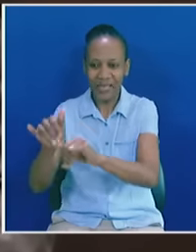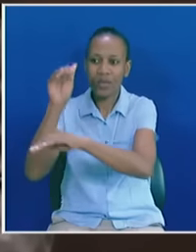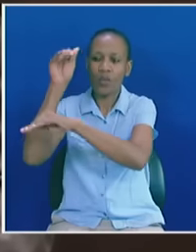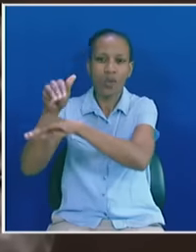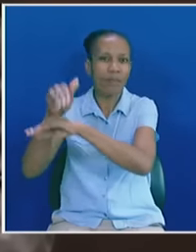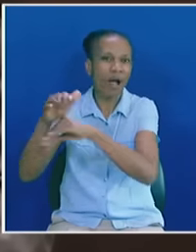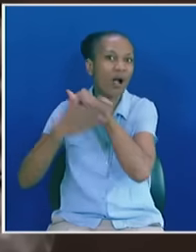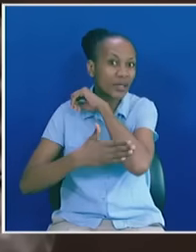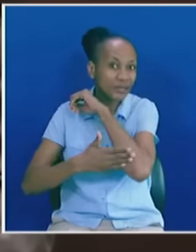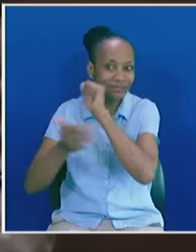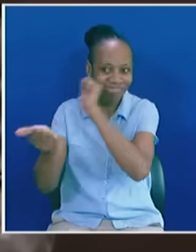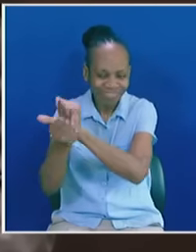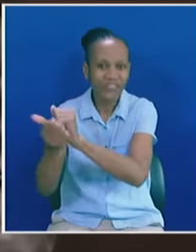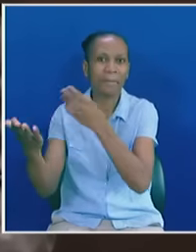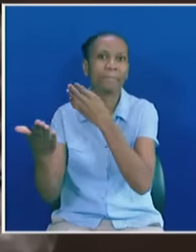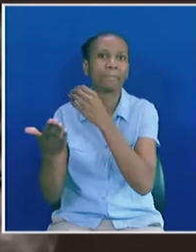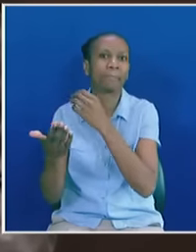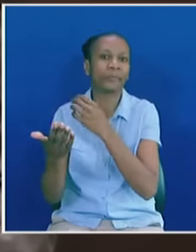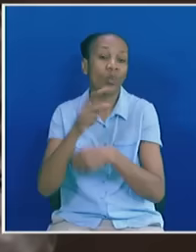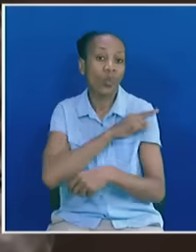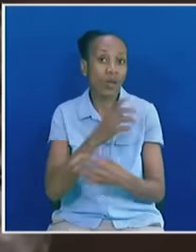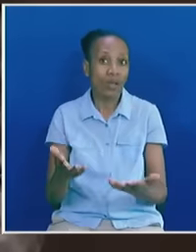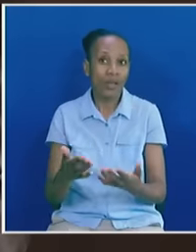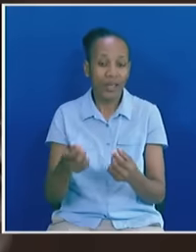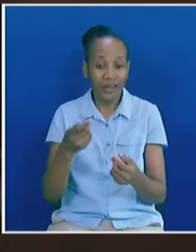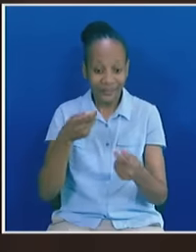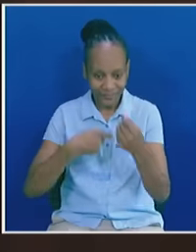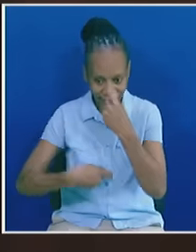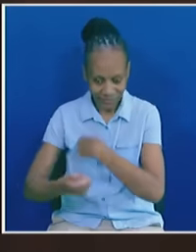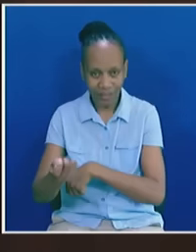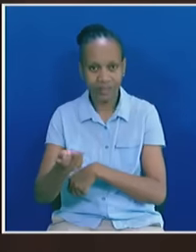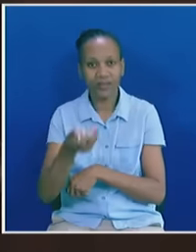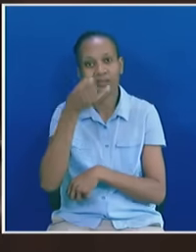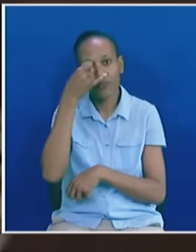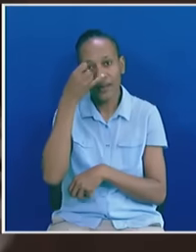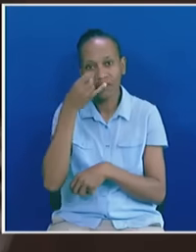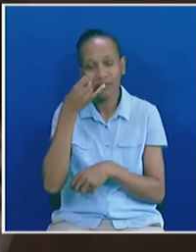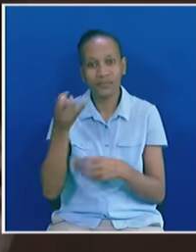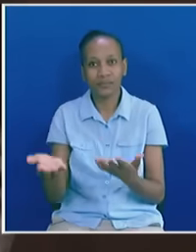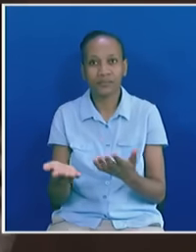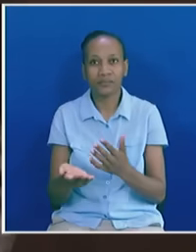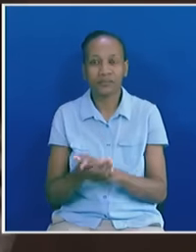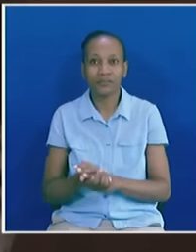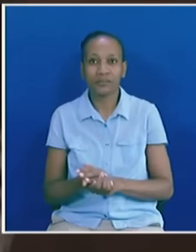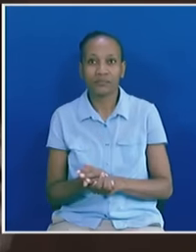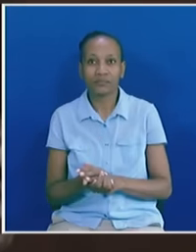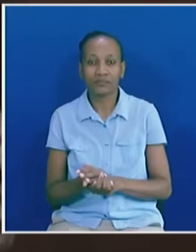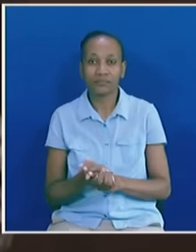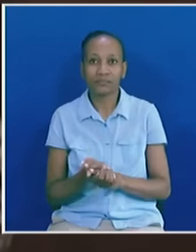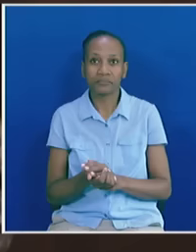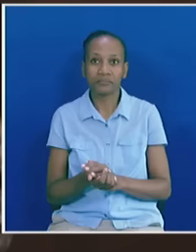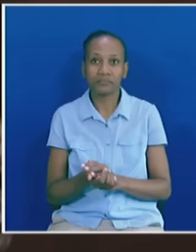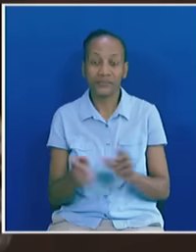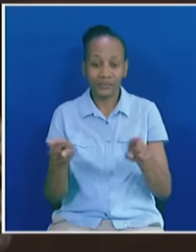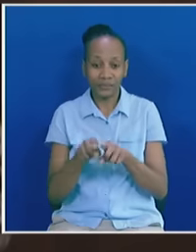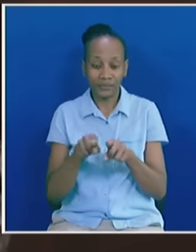countries, mainly as drug mules, and that is people targeted by